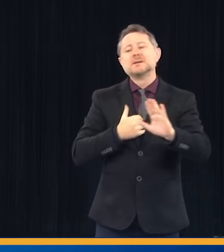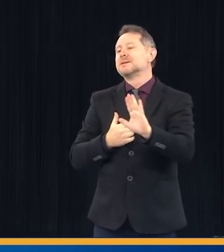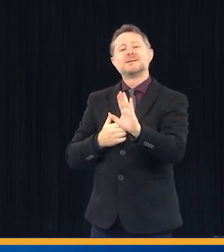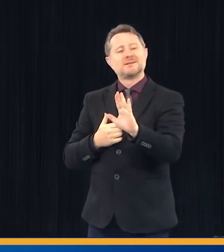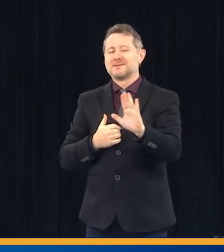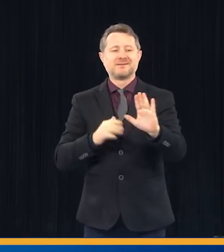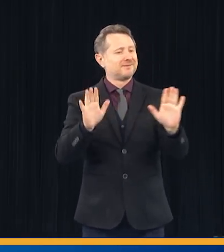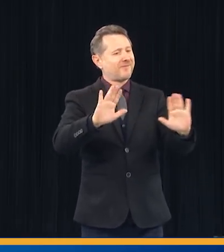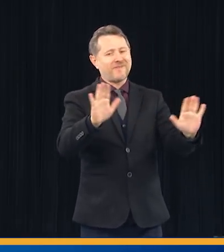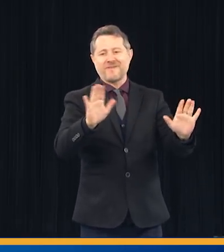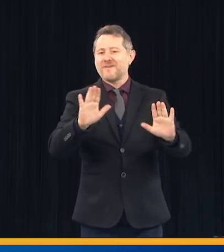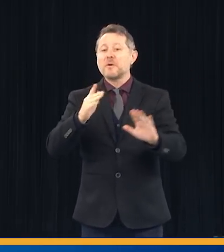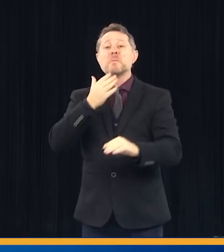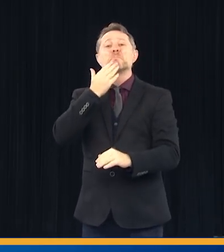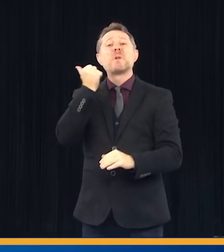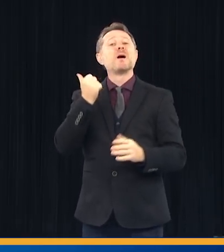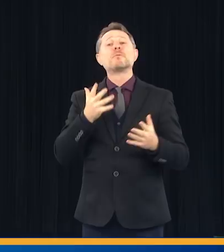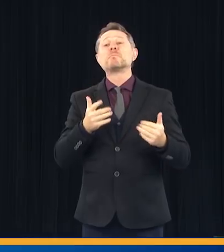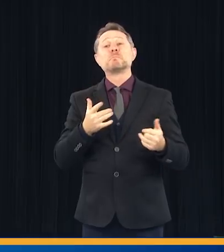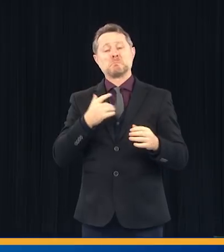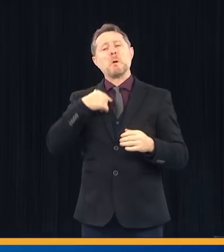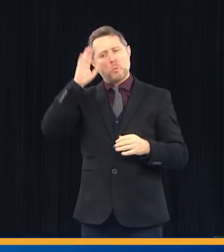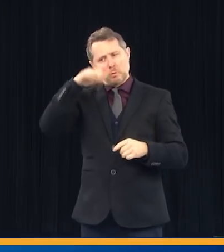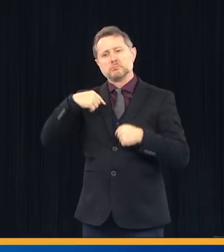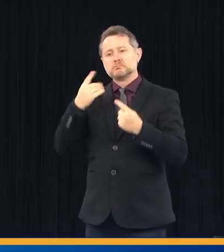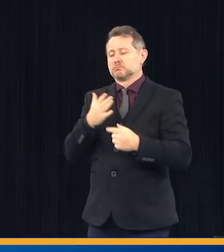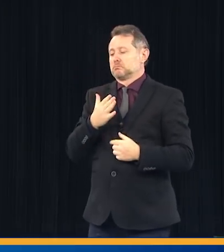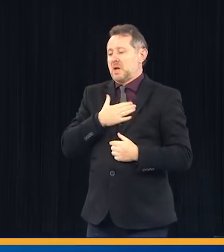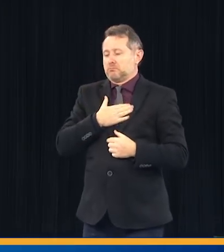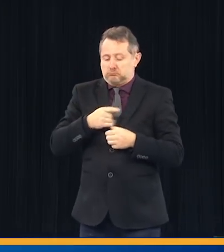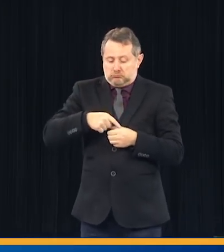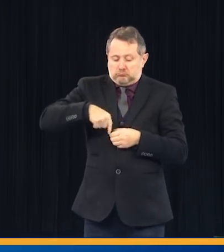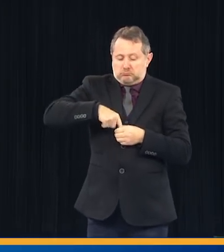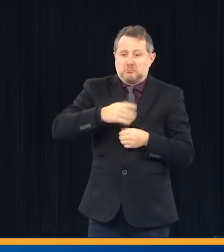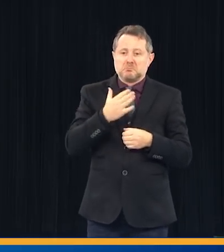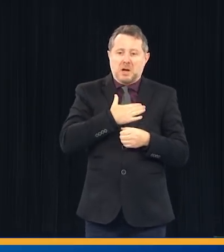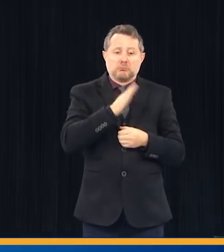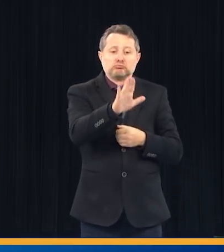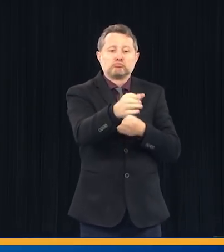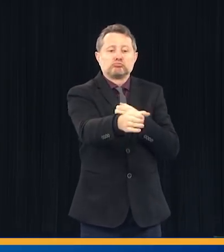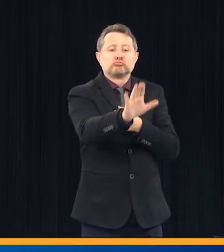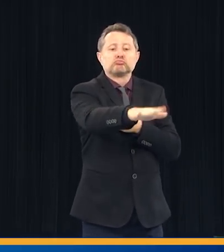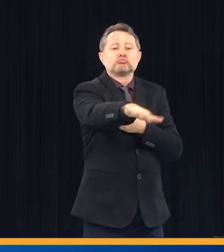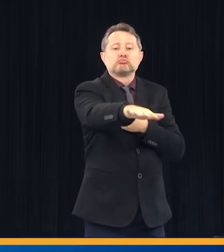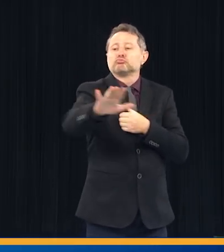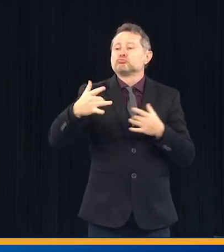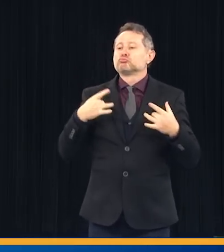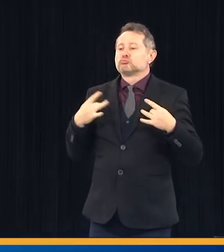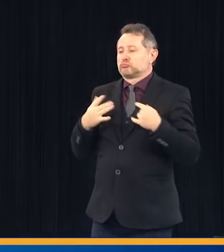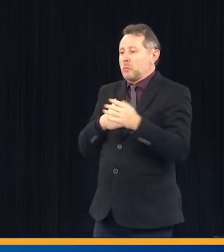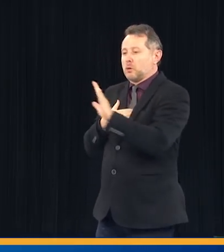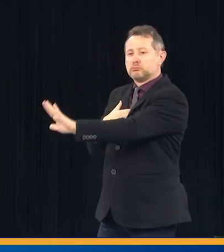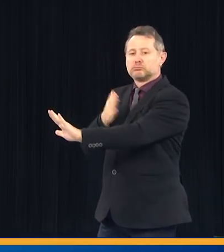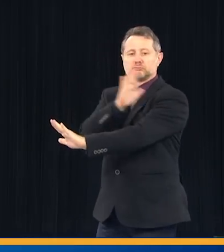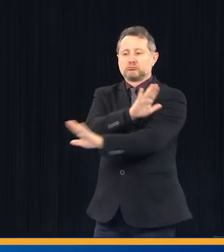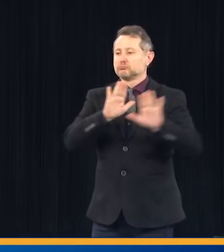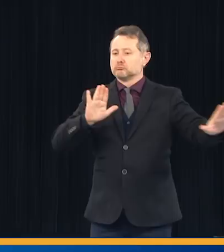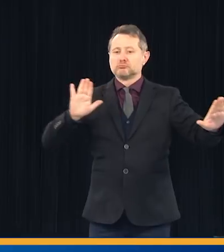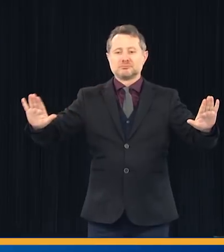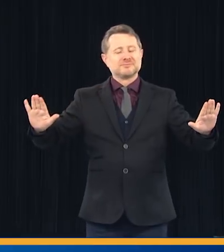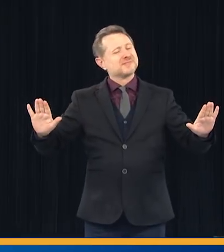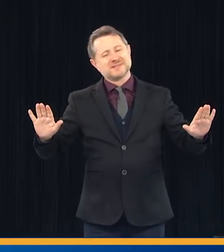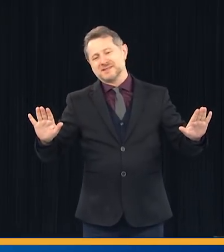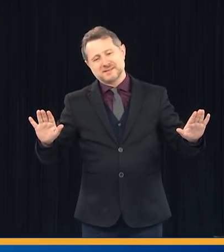by hospital, which is the normal culture. Every hospital is freestanding on its own and is its